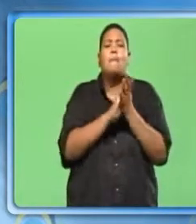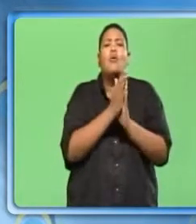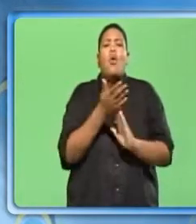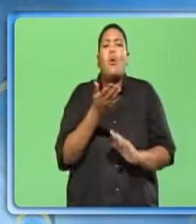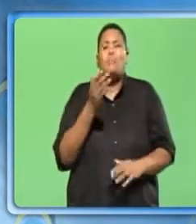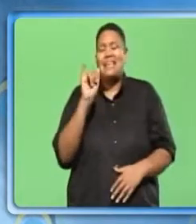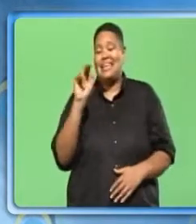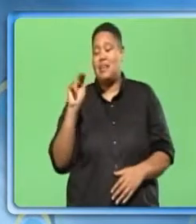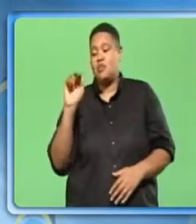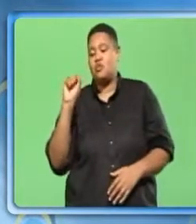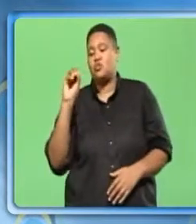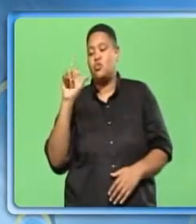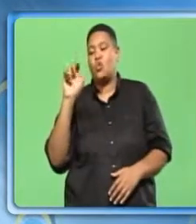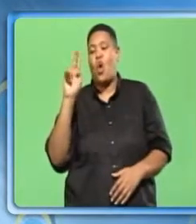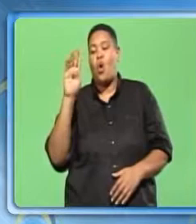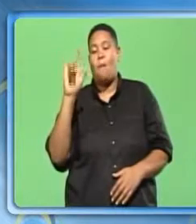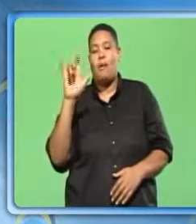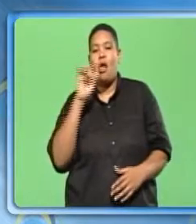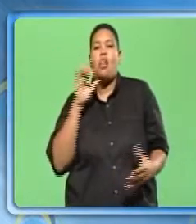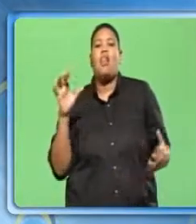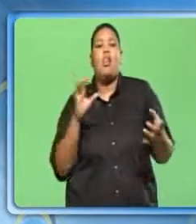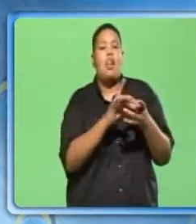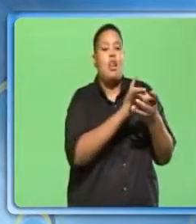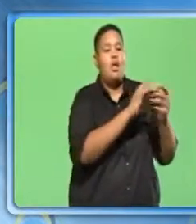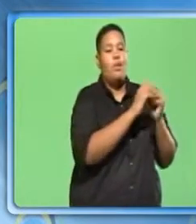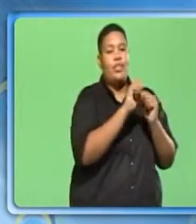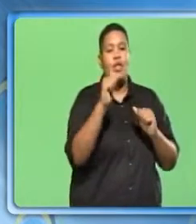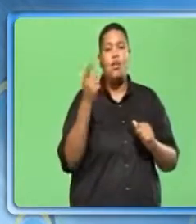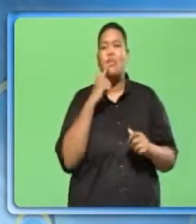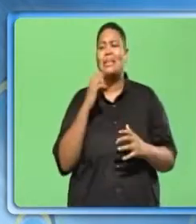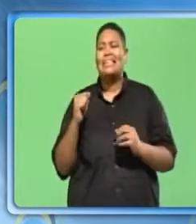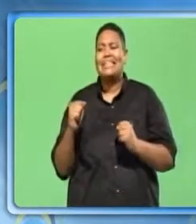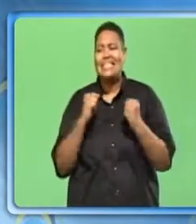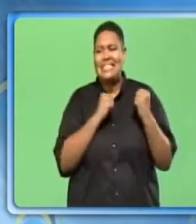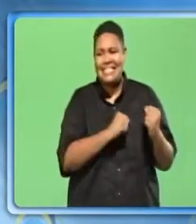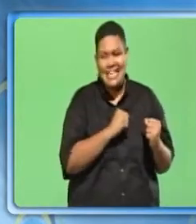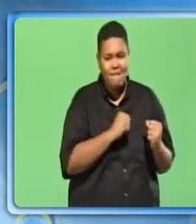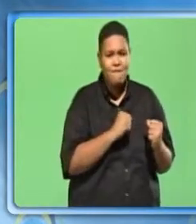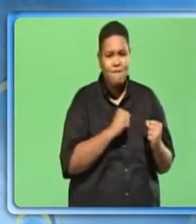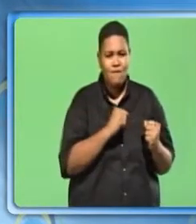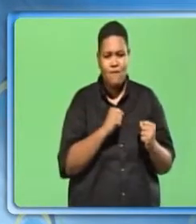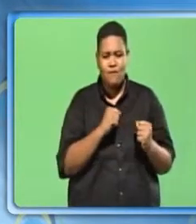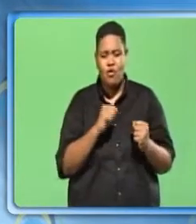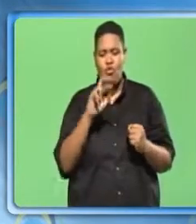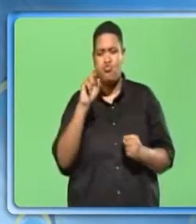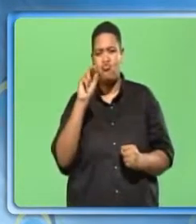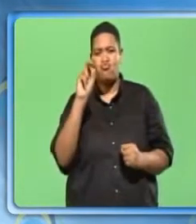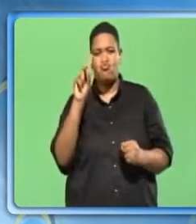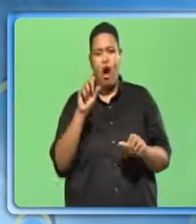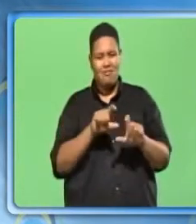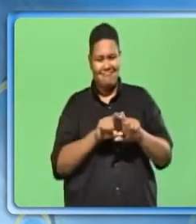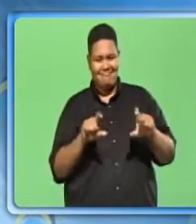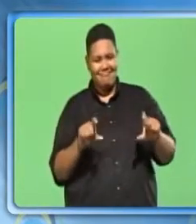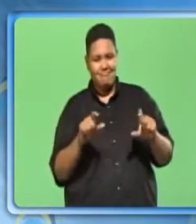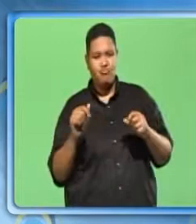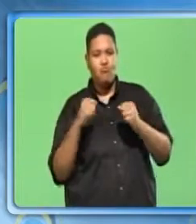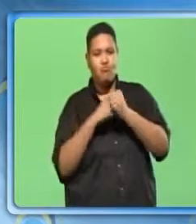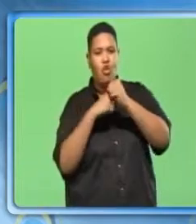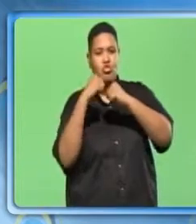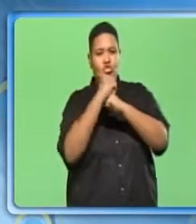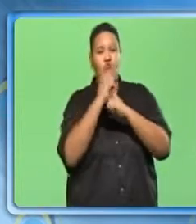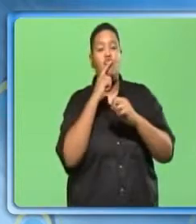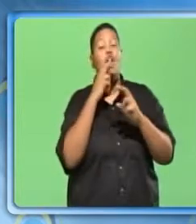insoluble and combine with one another, forming stiff, rod-like structures. This results in the formation